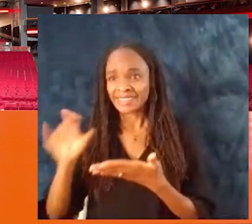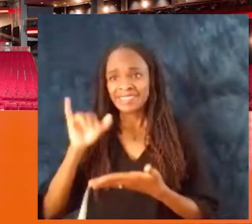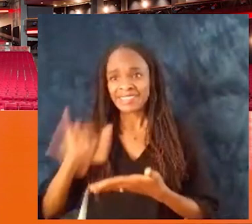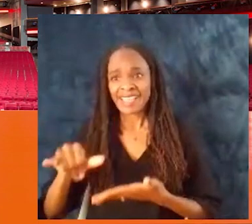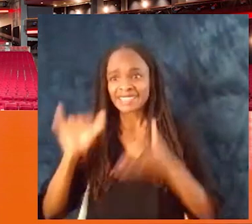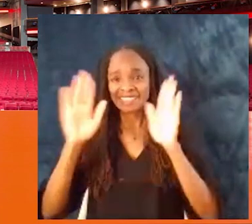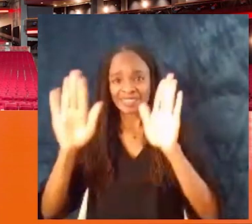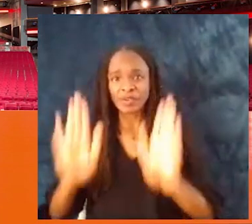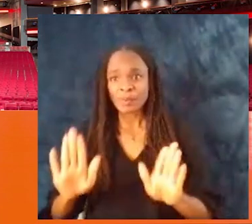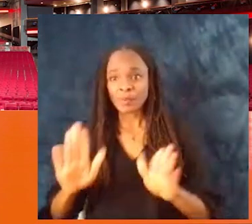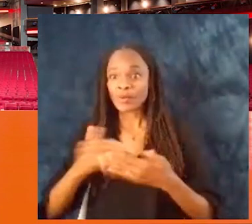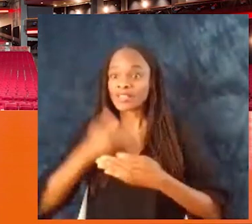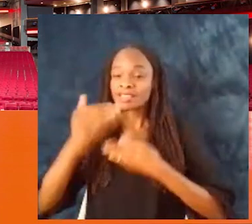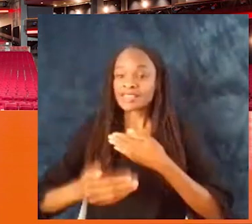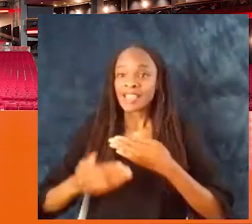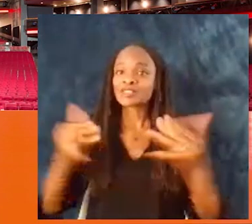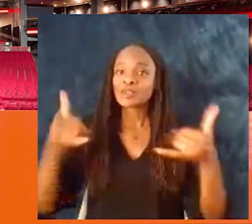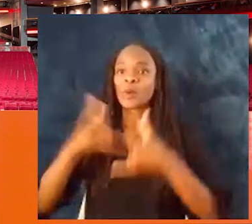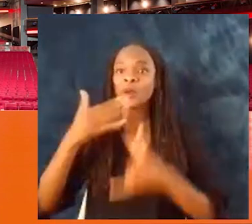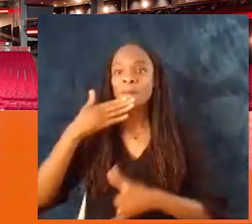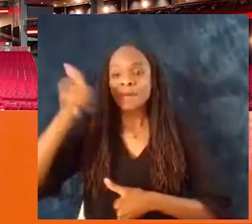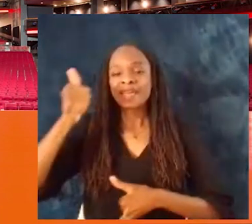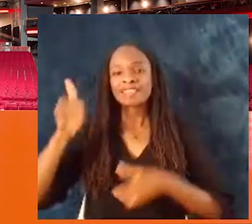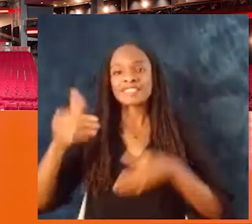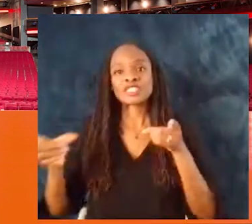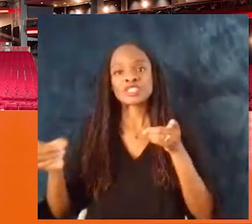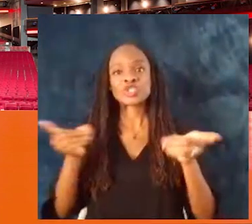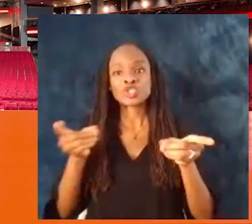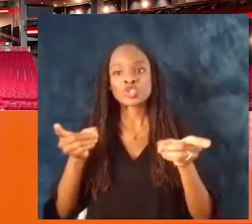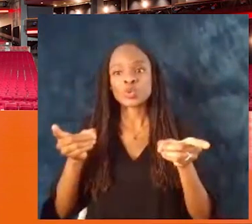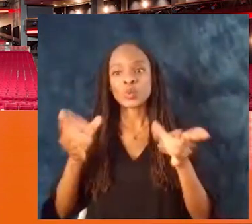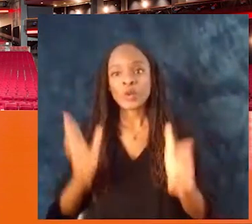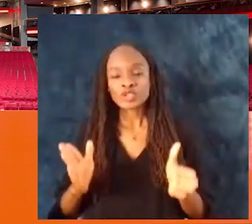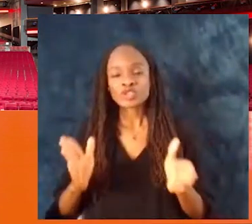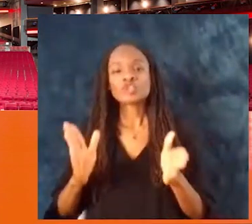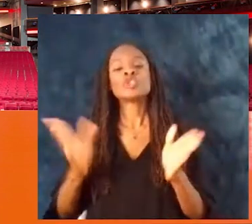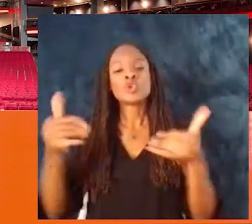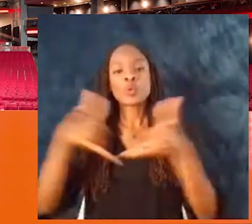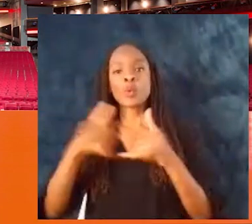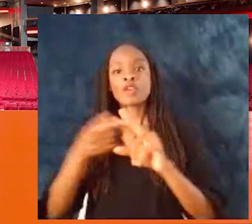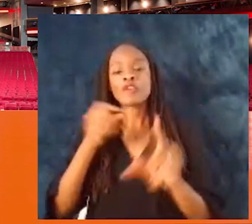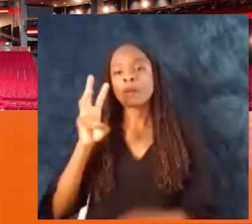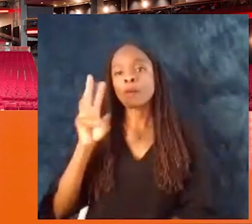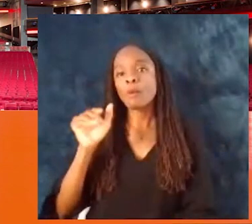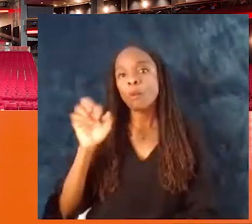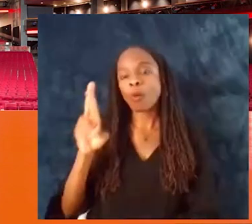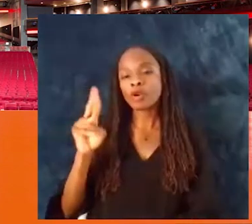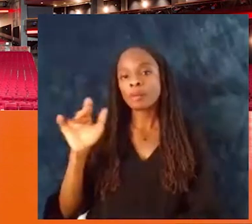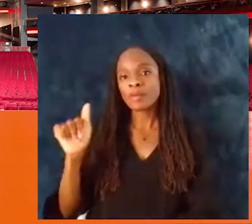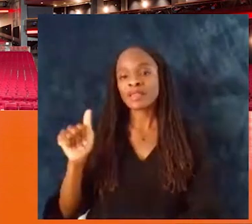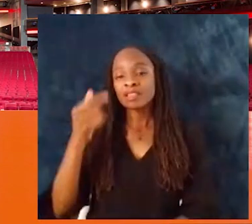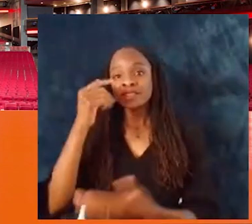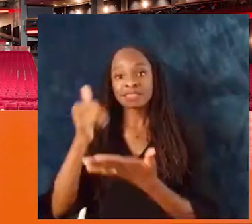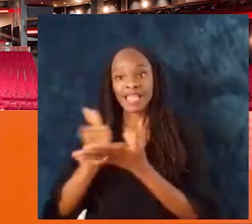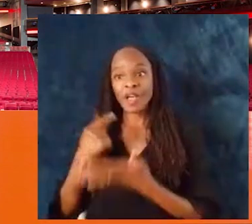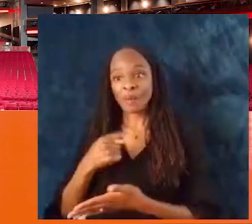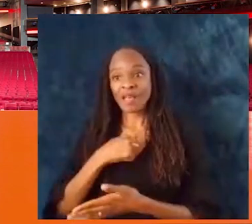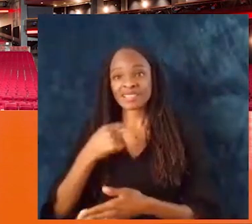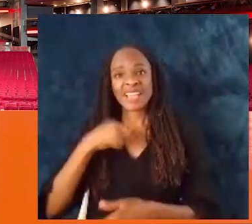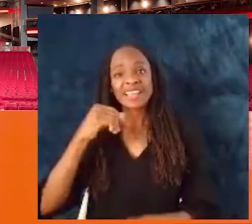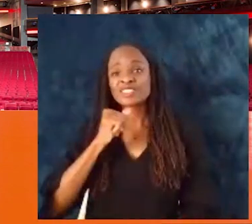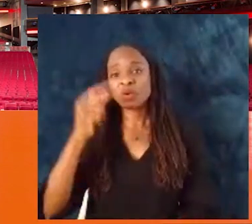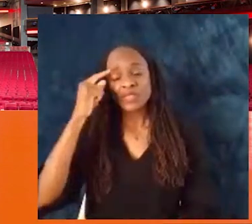award is the Best Director Award presented by Warner Media. And to help us announce this award, I don't think we could have found a better